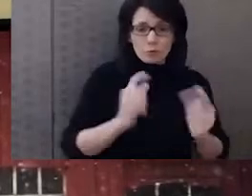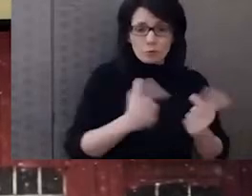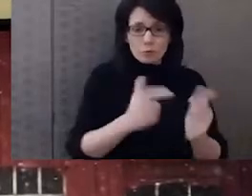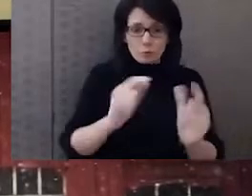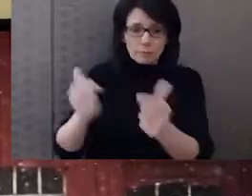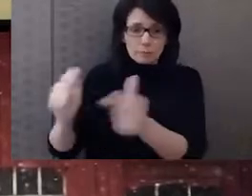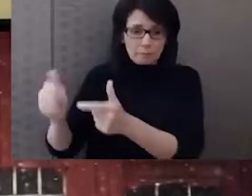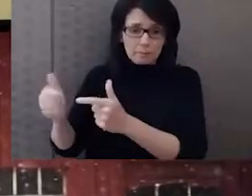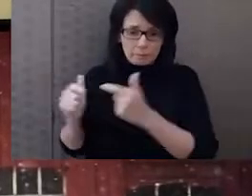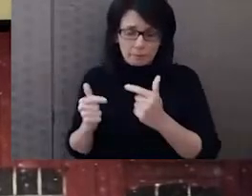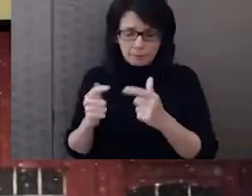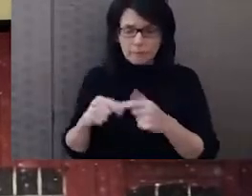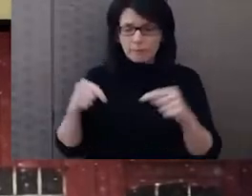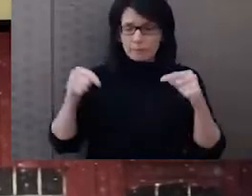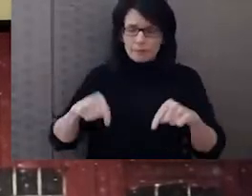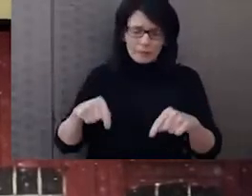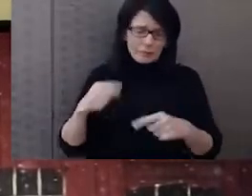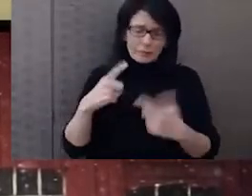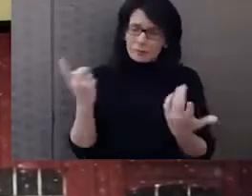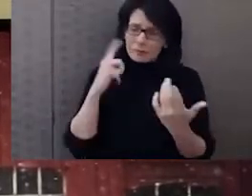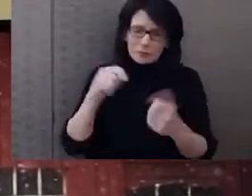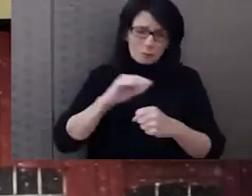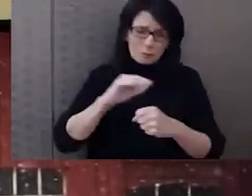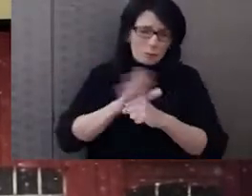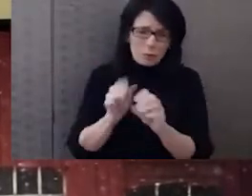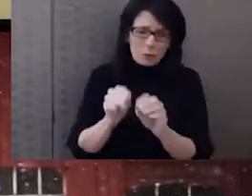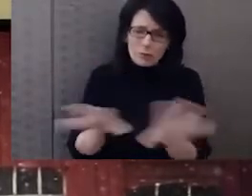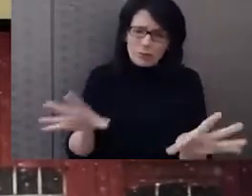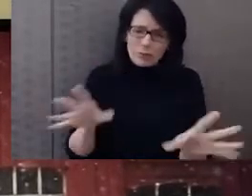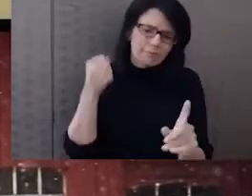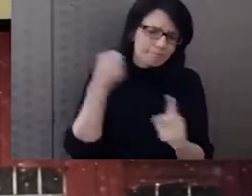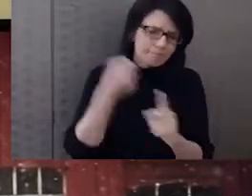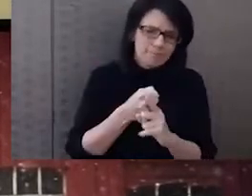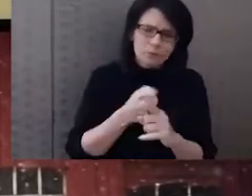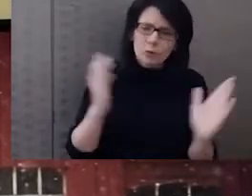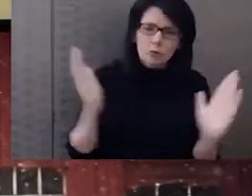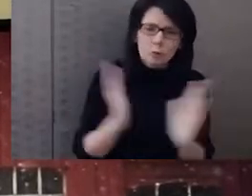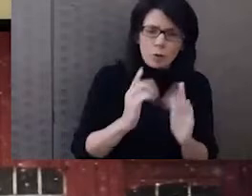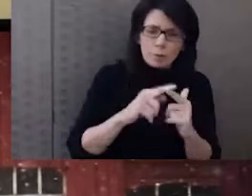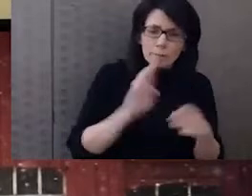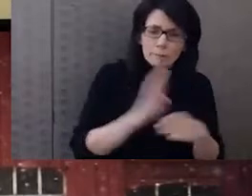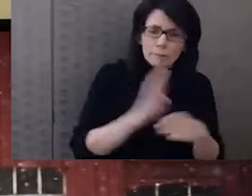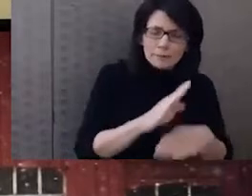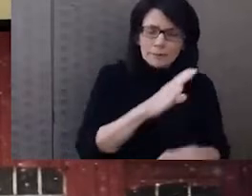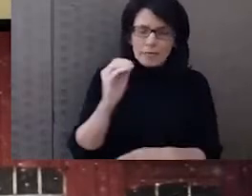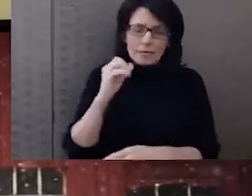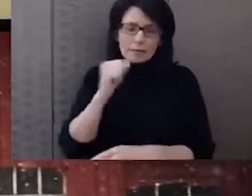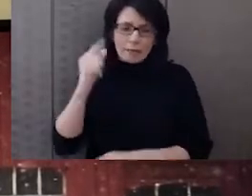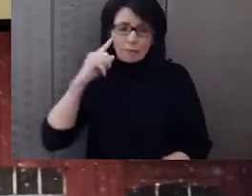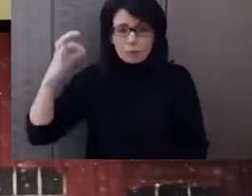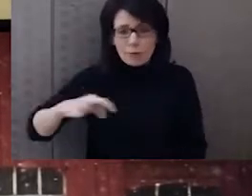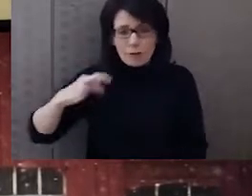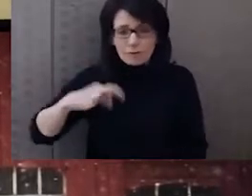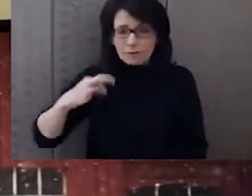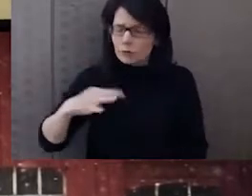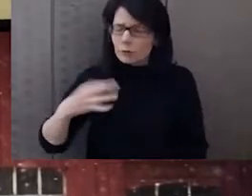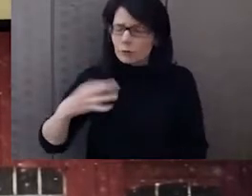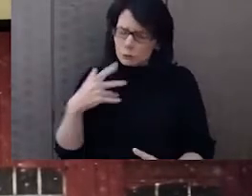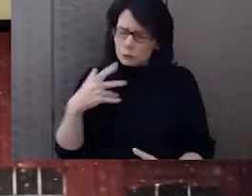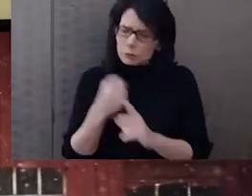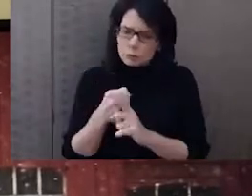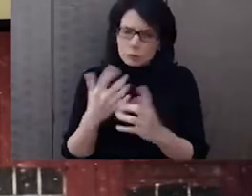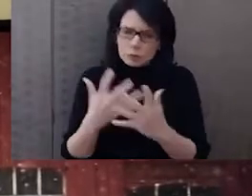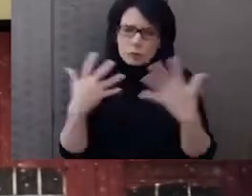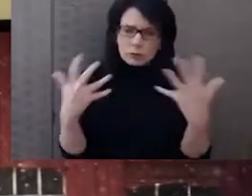economic crisis hit non-profits and small businesses particularly hard. NOPE's work hand-in-hand with member firms